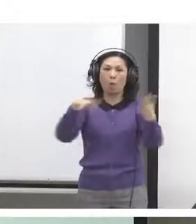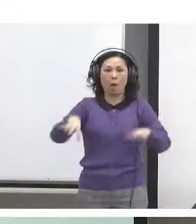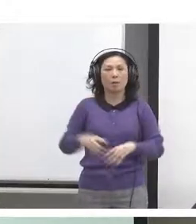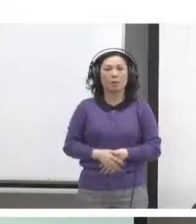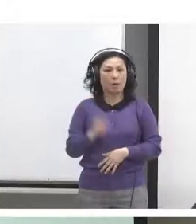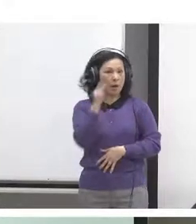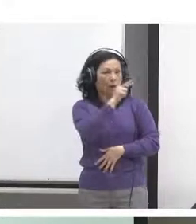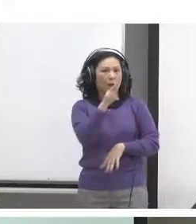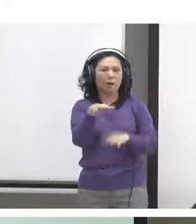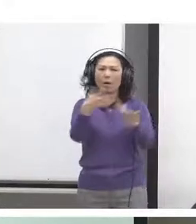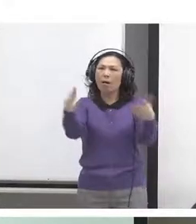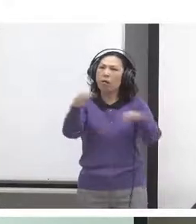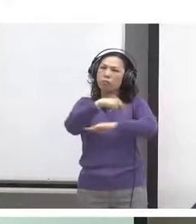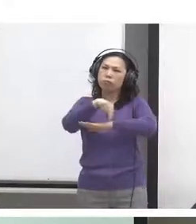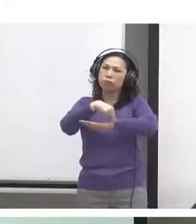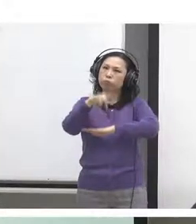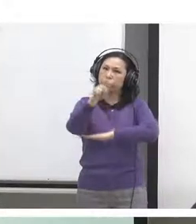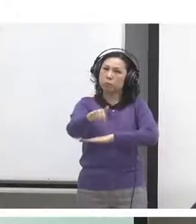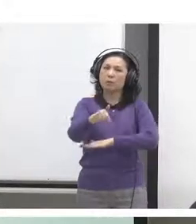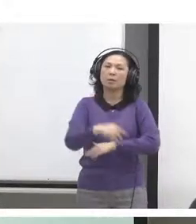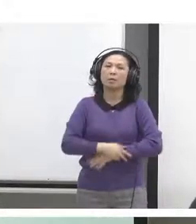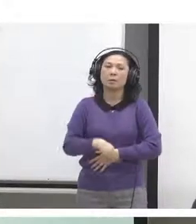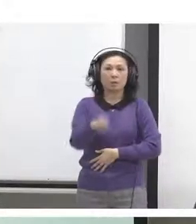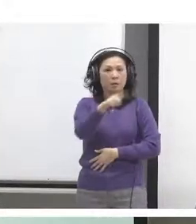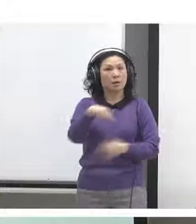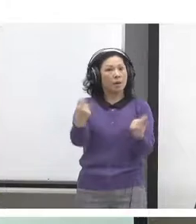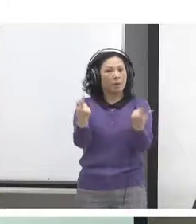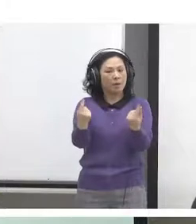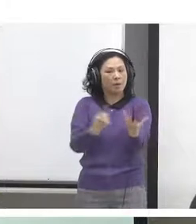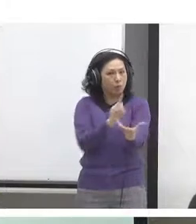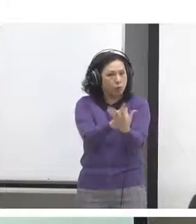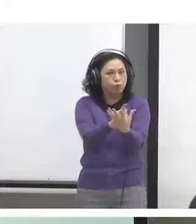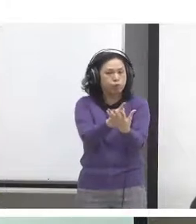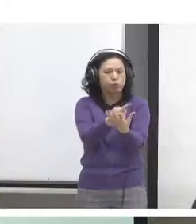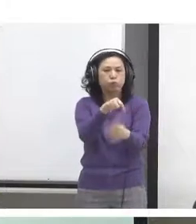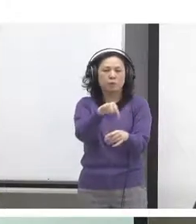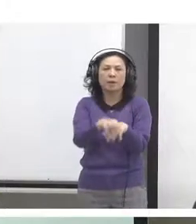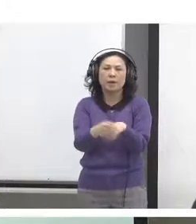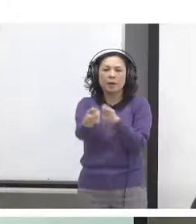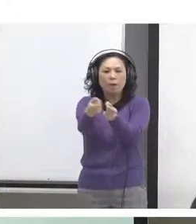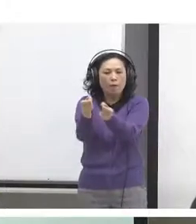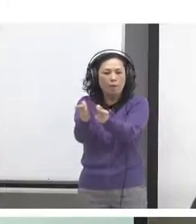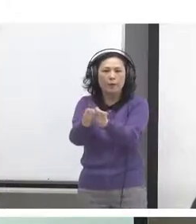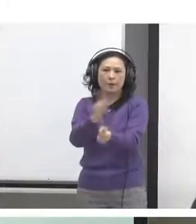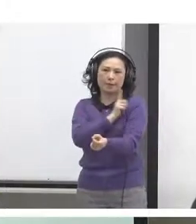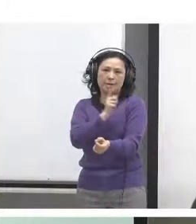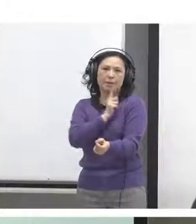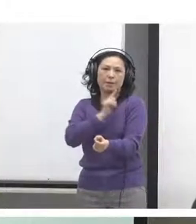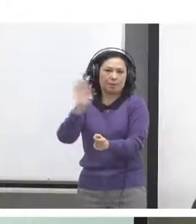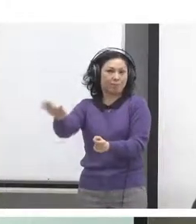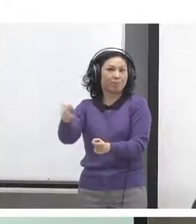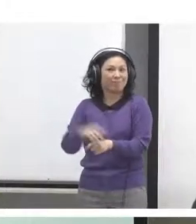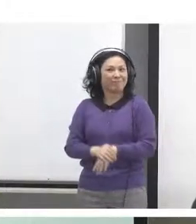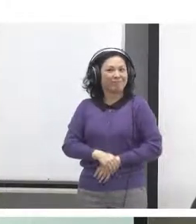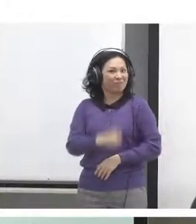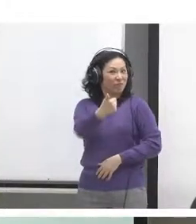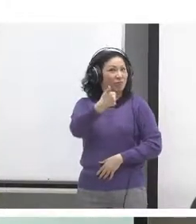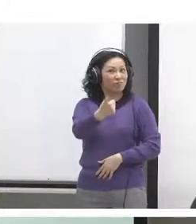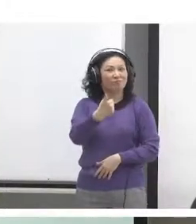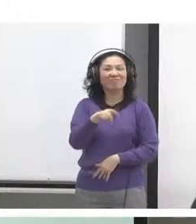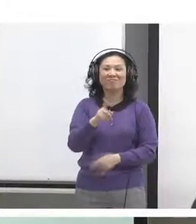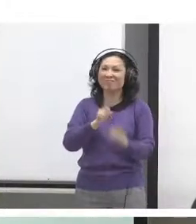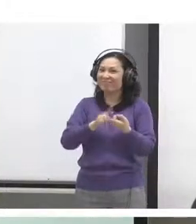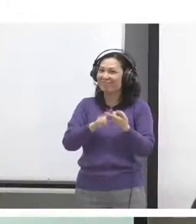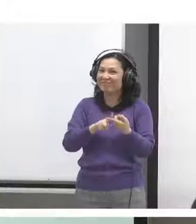also involved in the local version. It's cool, isn't it? In the end, more